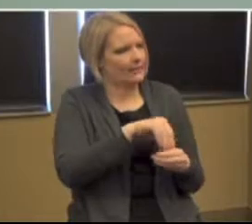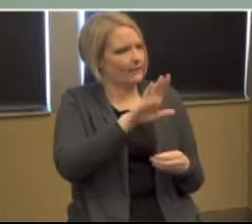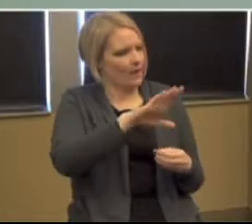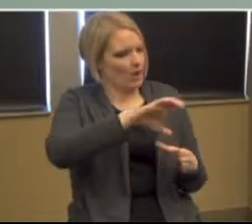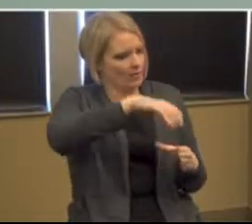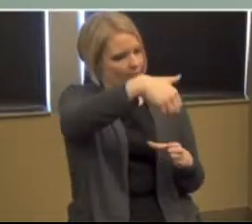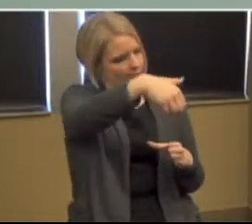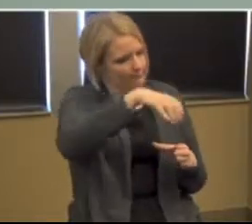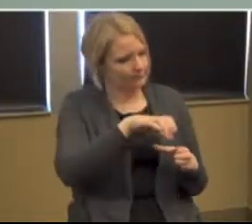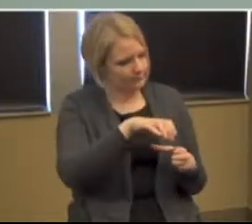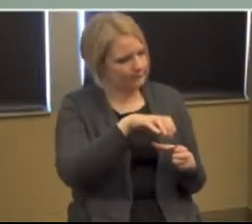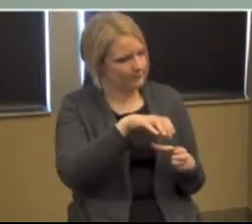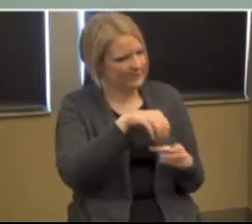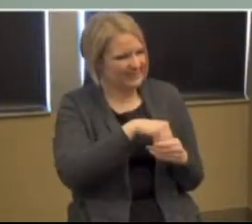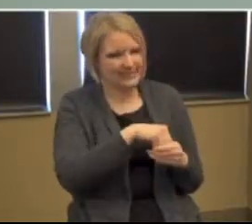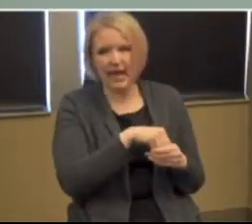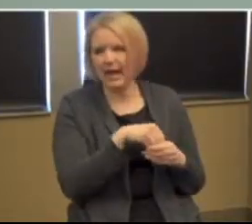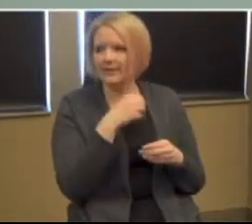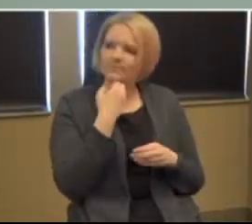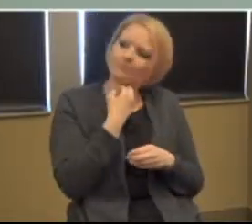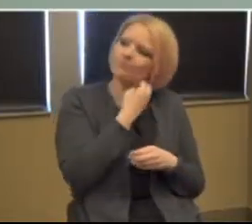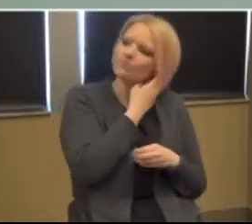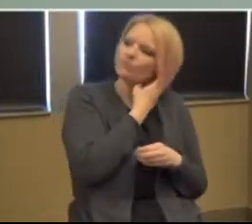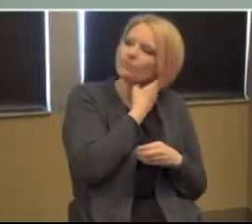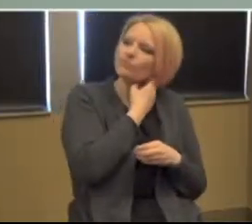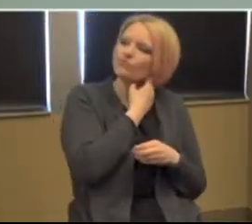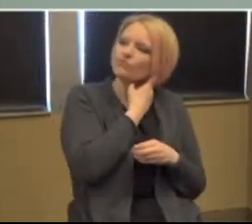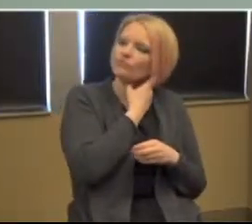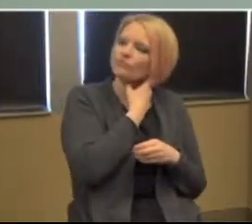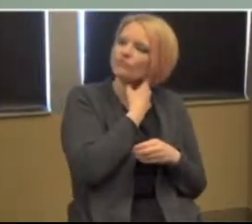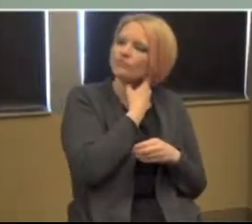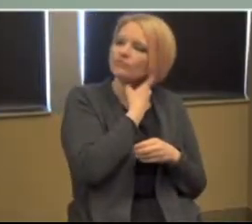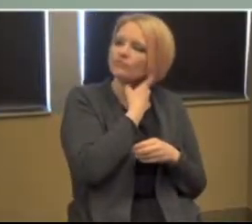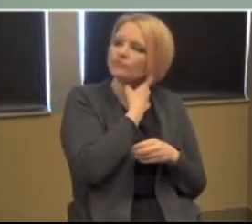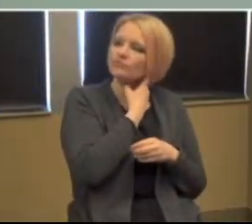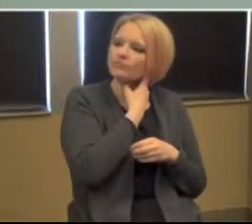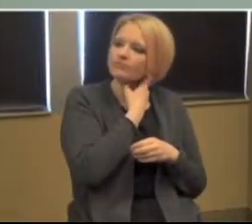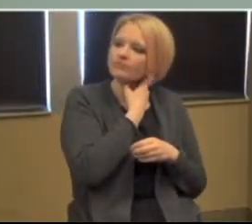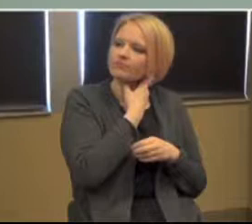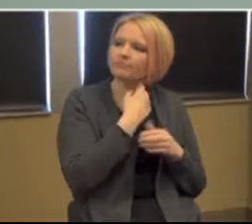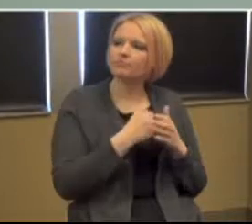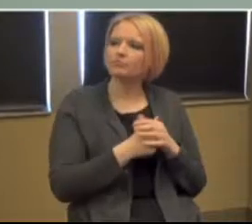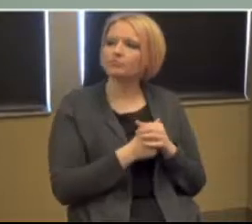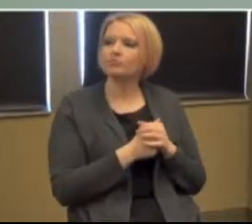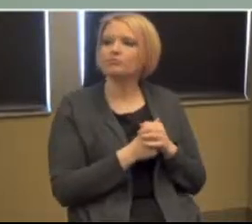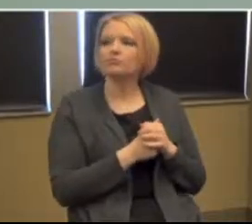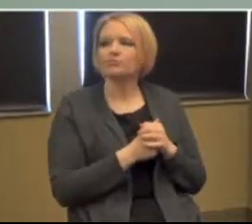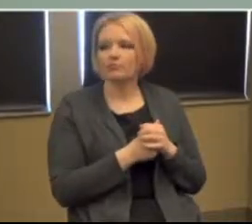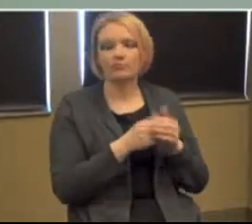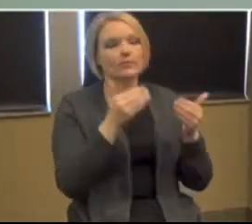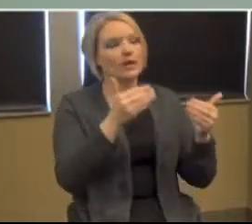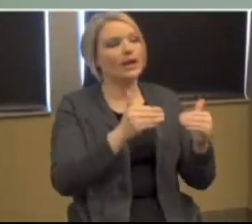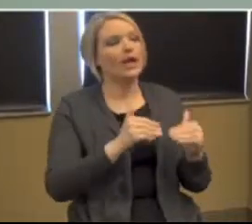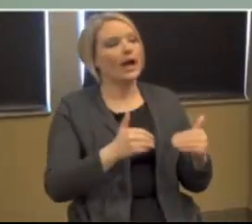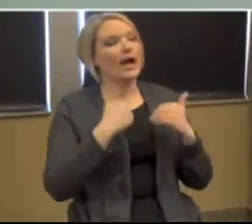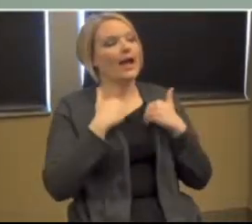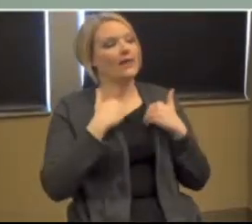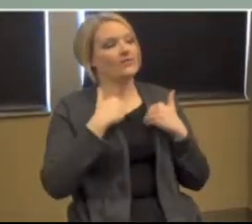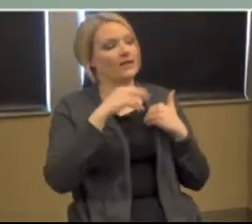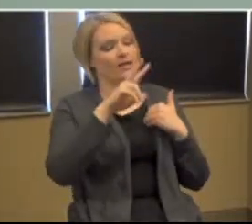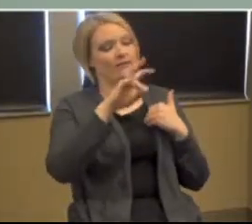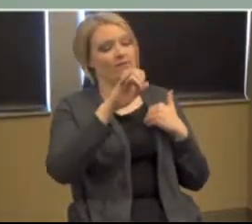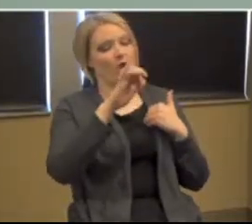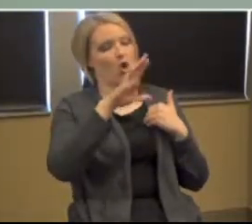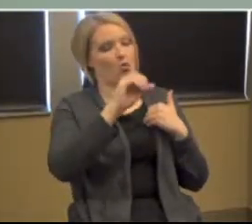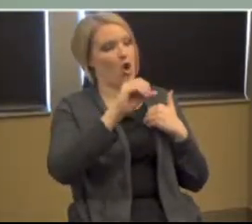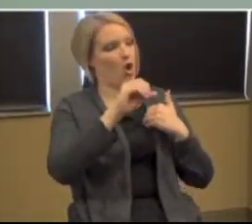inside of the pencil carrier, not a little index card. And then I have a Velcro that attaches to the